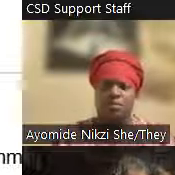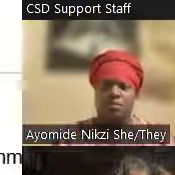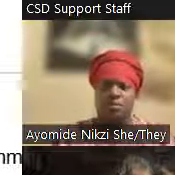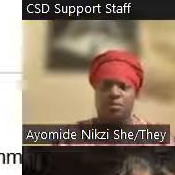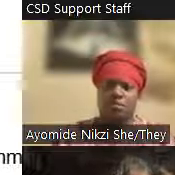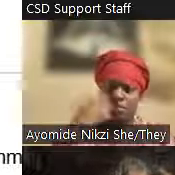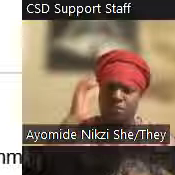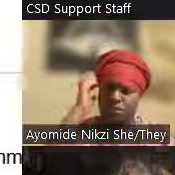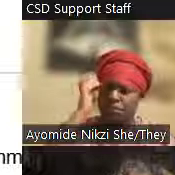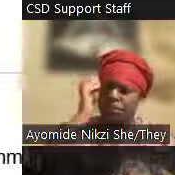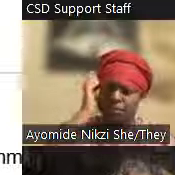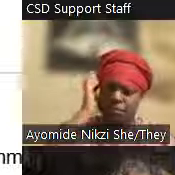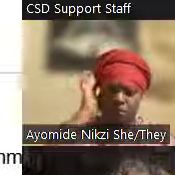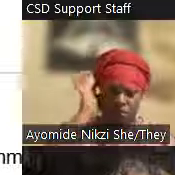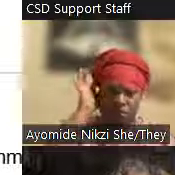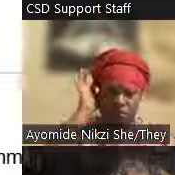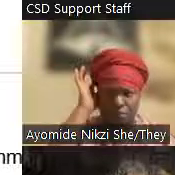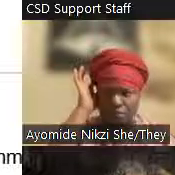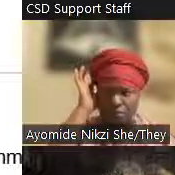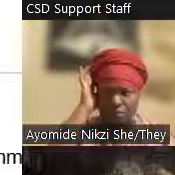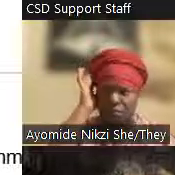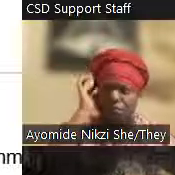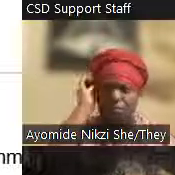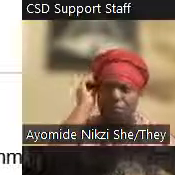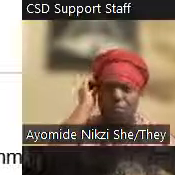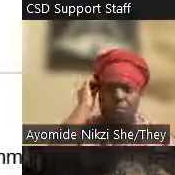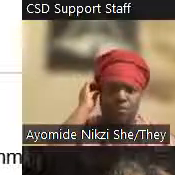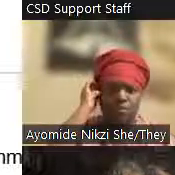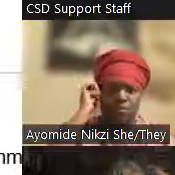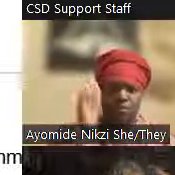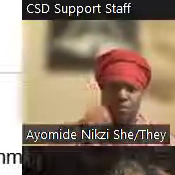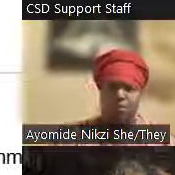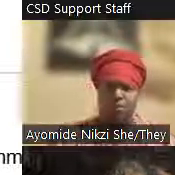attend, name the groups that we are representing, such as